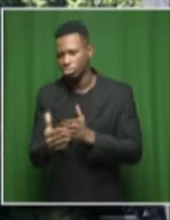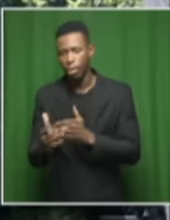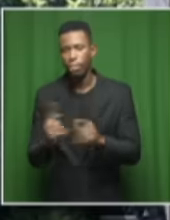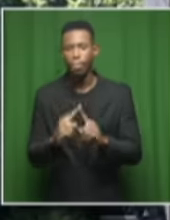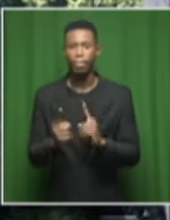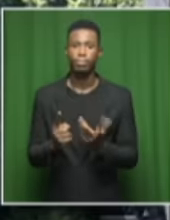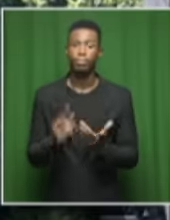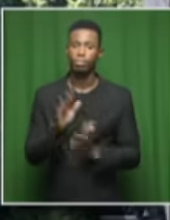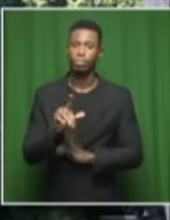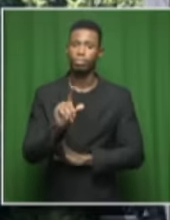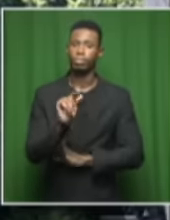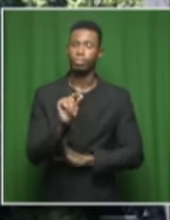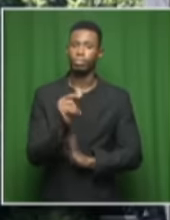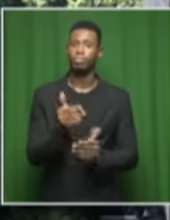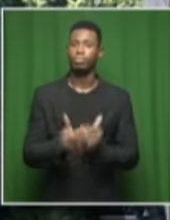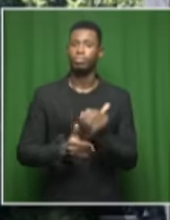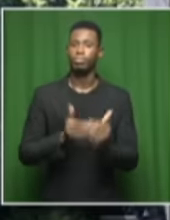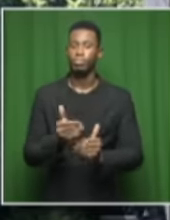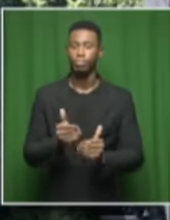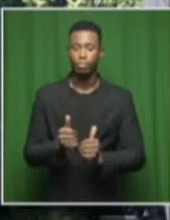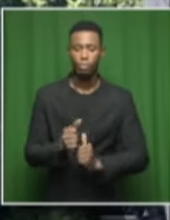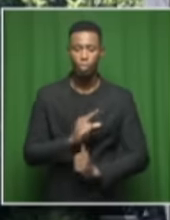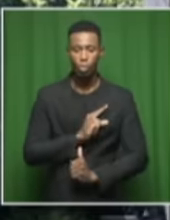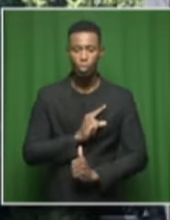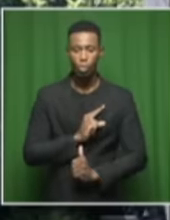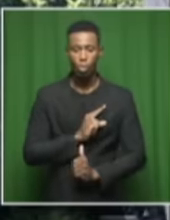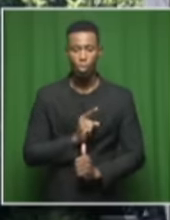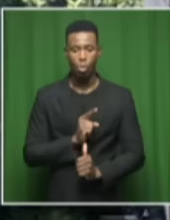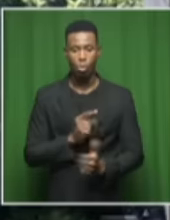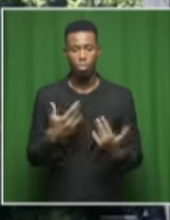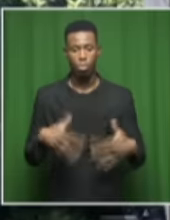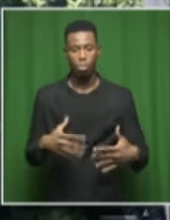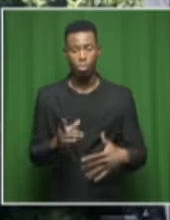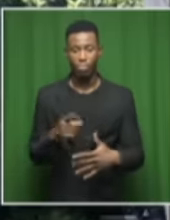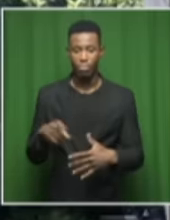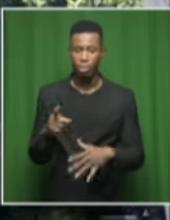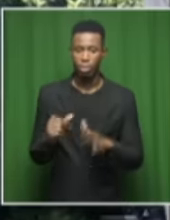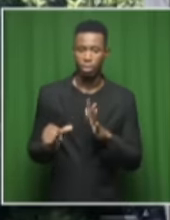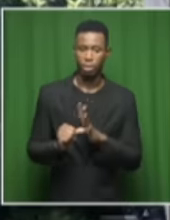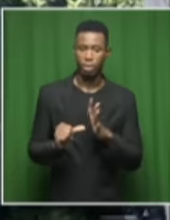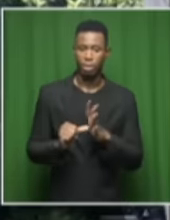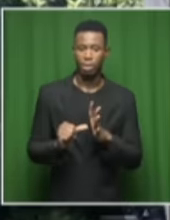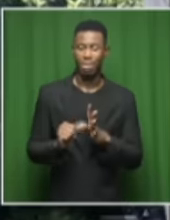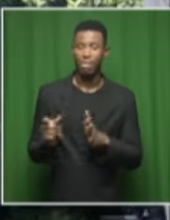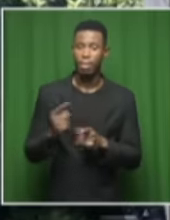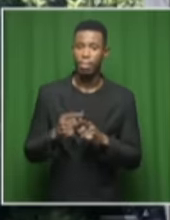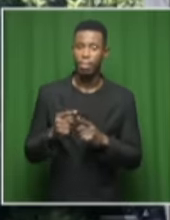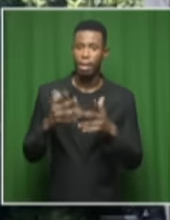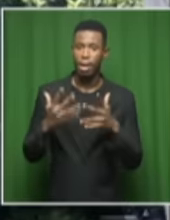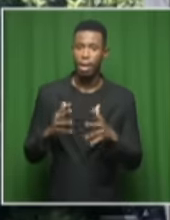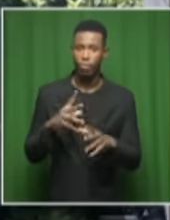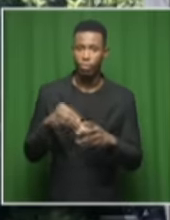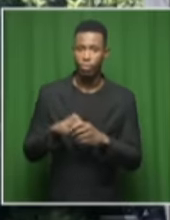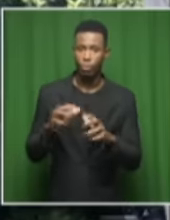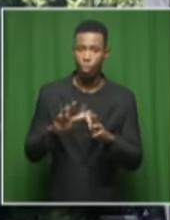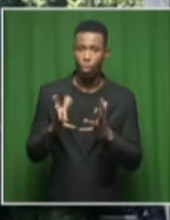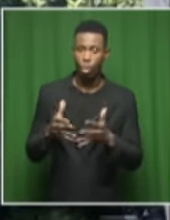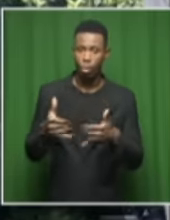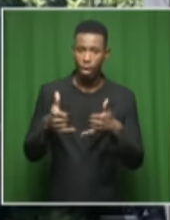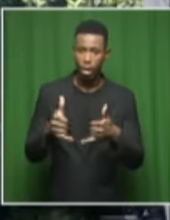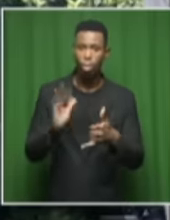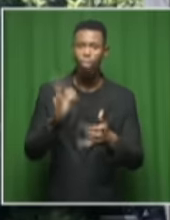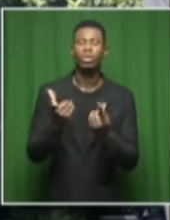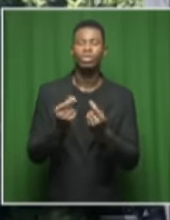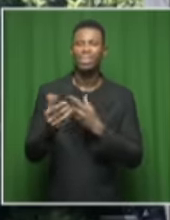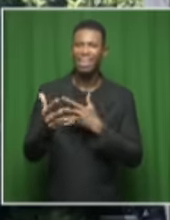it's going to be an interesting process. I think they've been so important. Those players there at the World Cup will do anything for Rassie